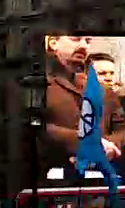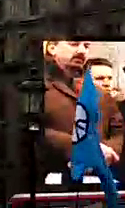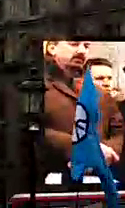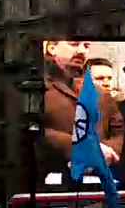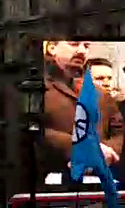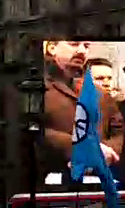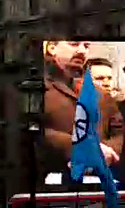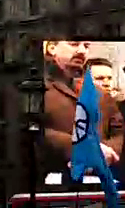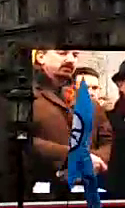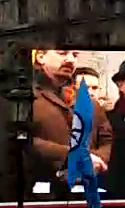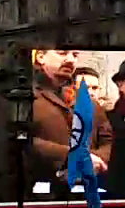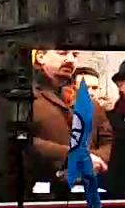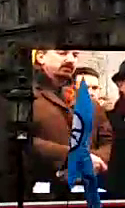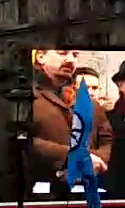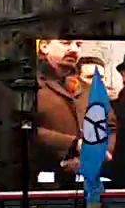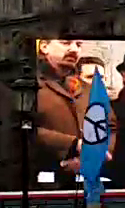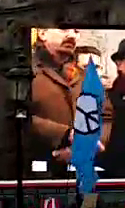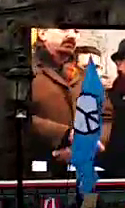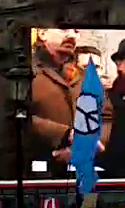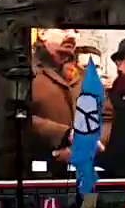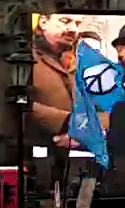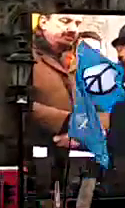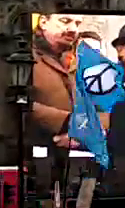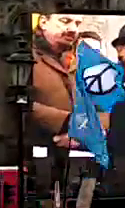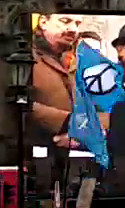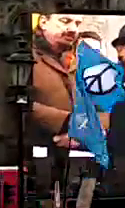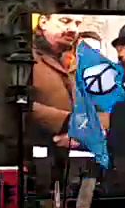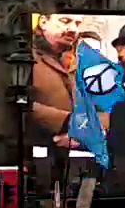It is never acceptable, ever,